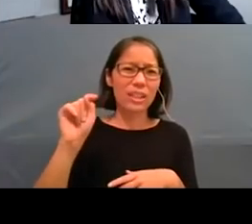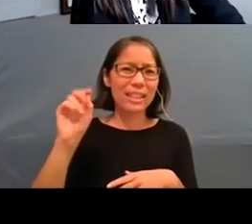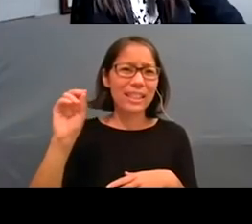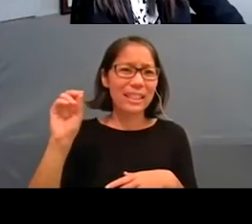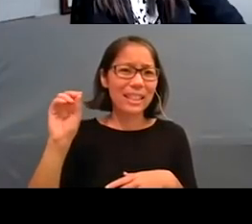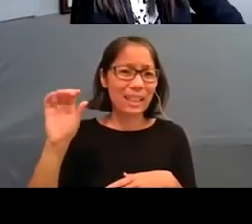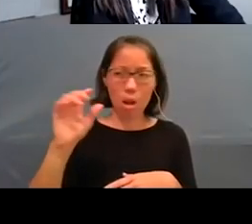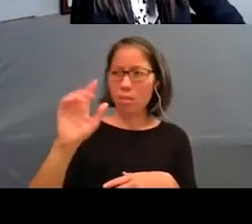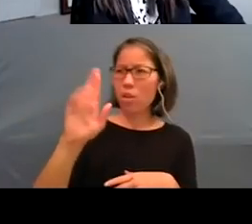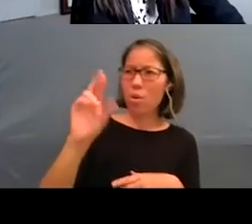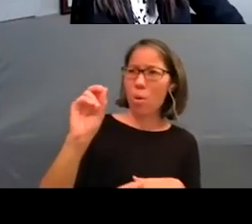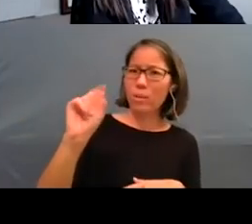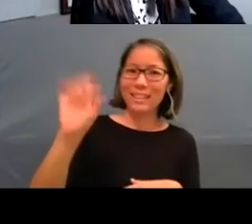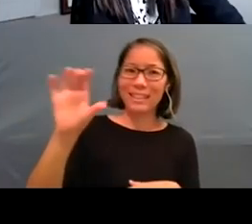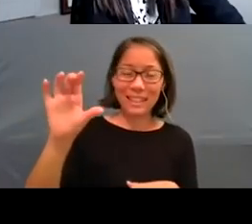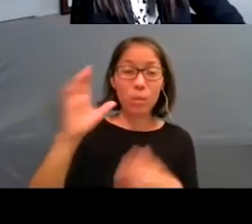those things, but still be virtual?